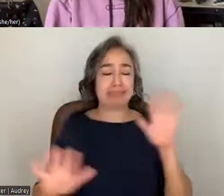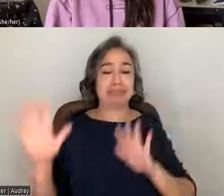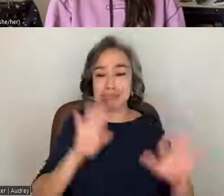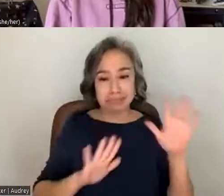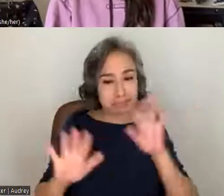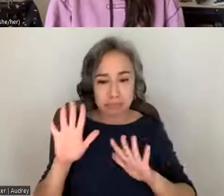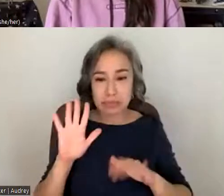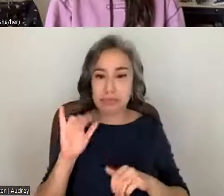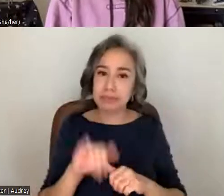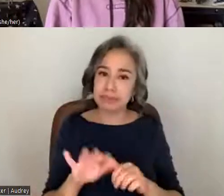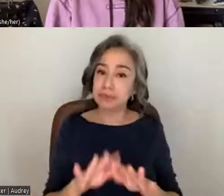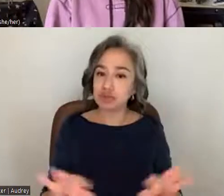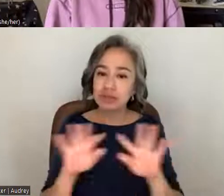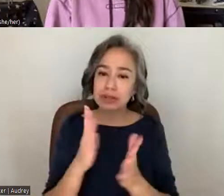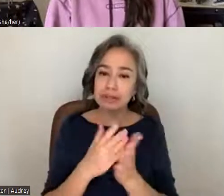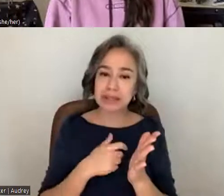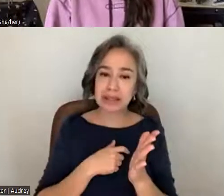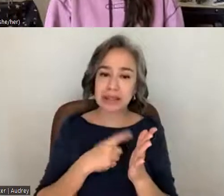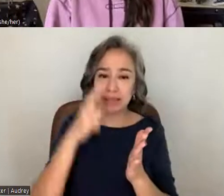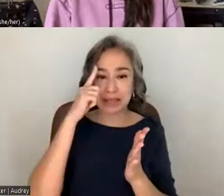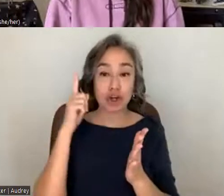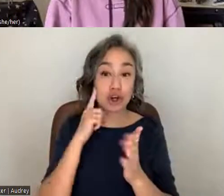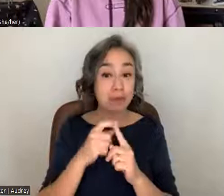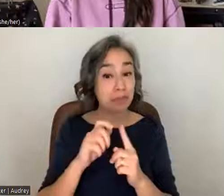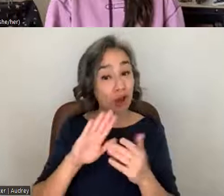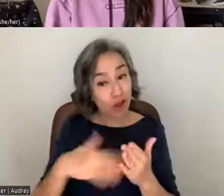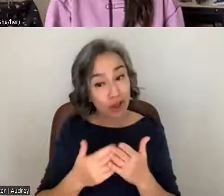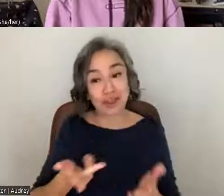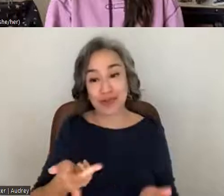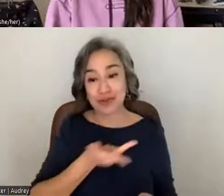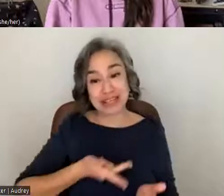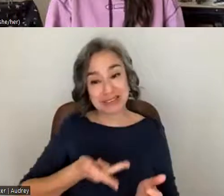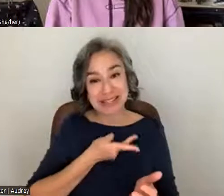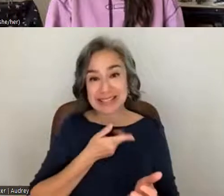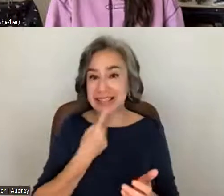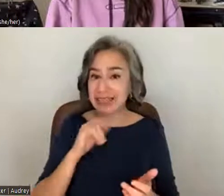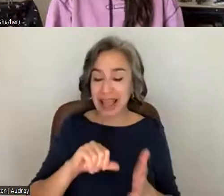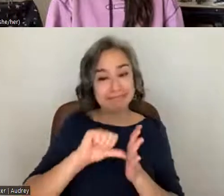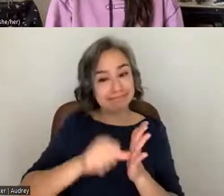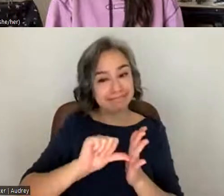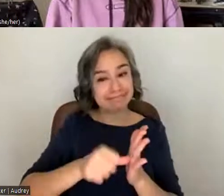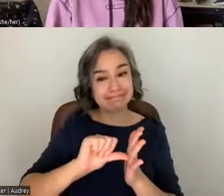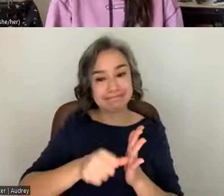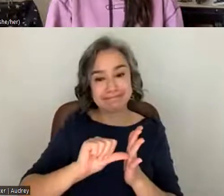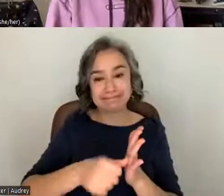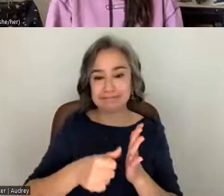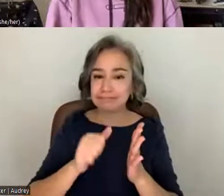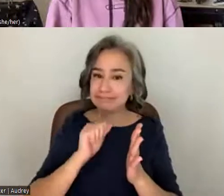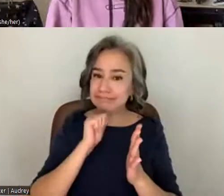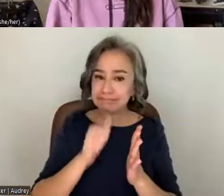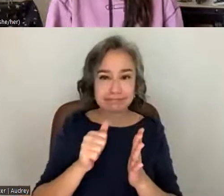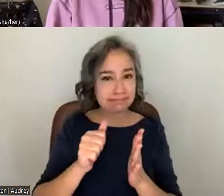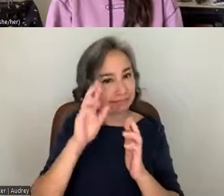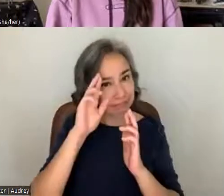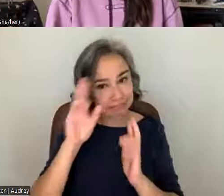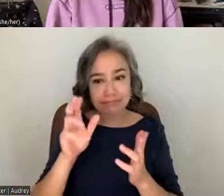critical pieces that I think I heard from all three of us, is the lack of real respect and honor walking